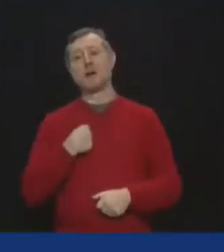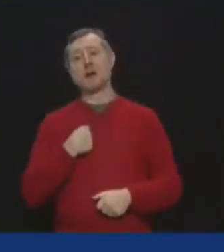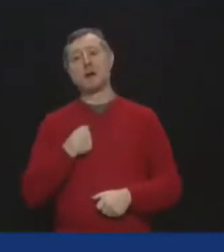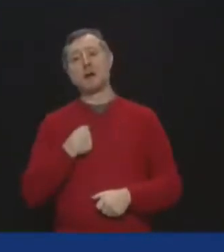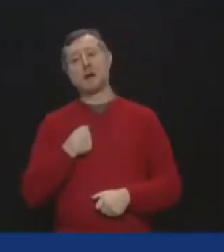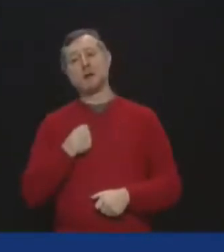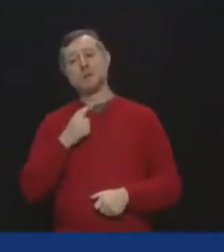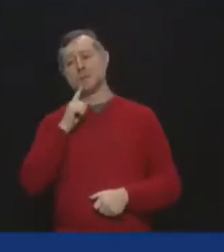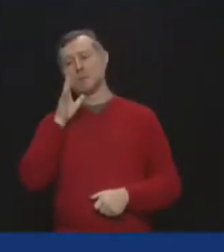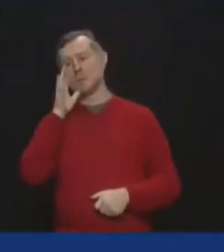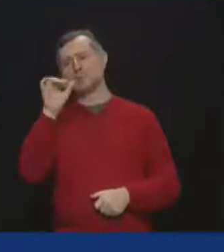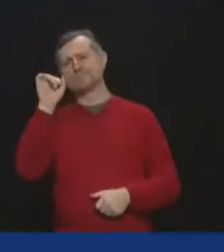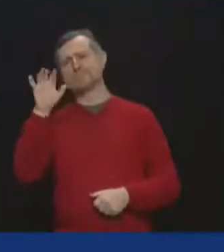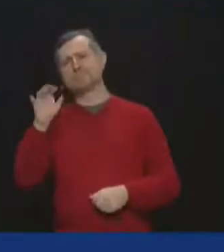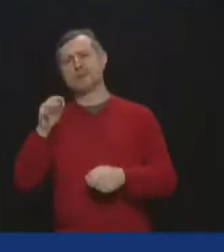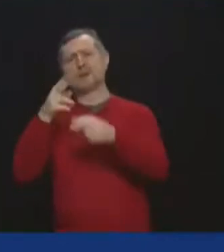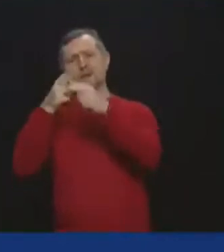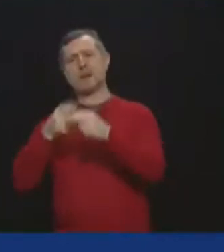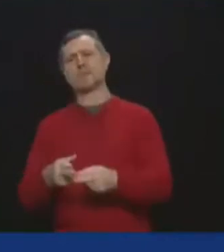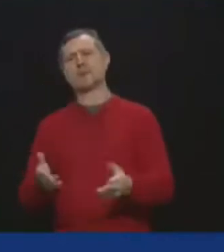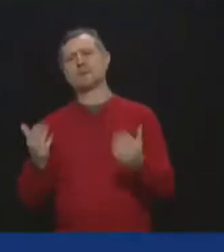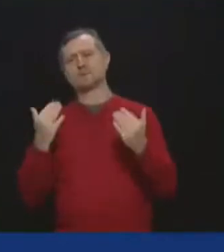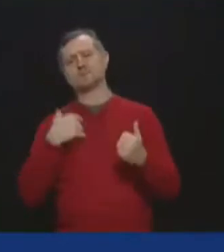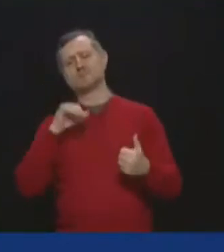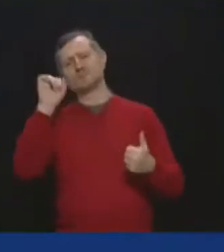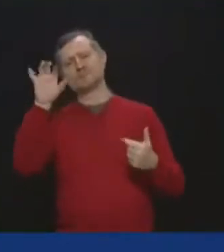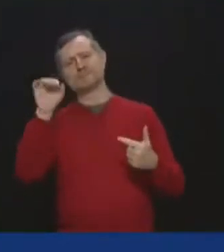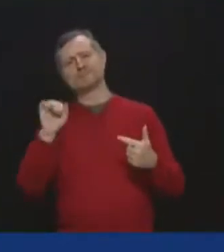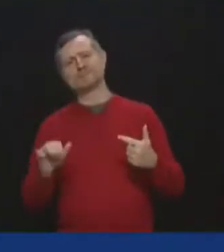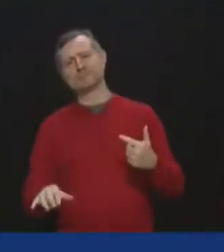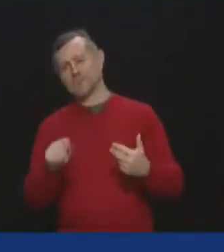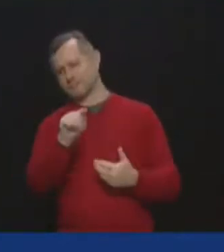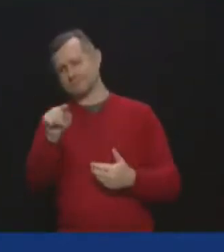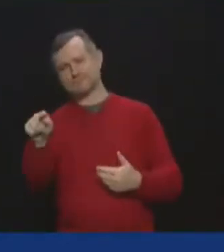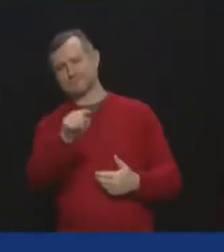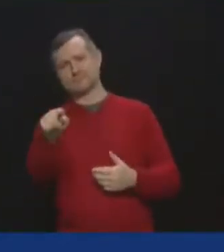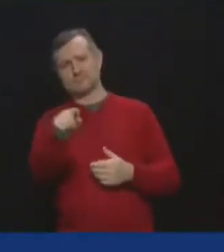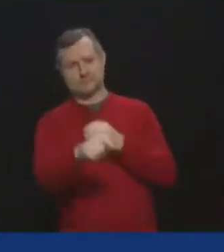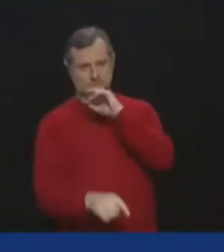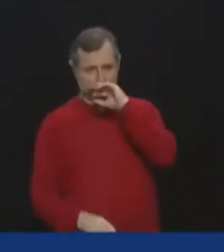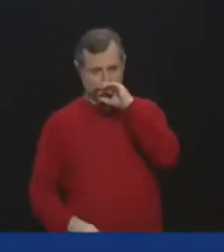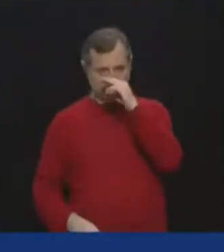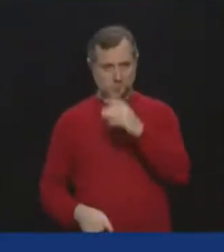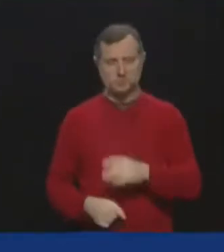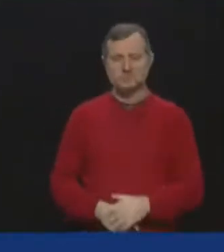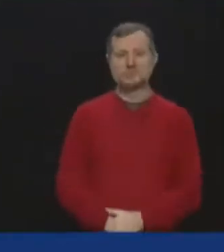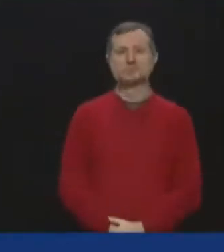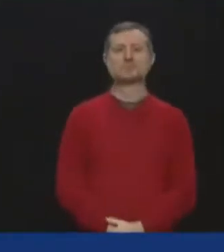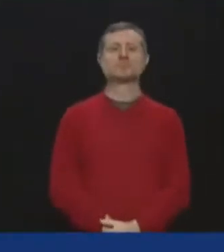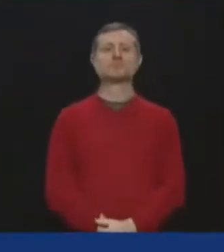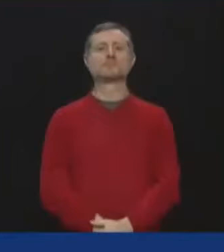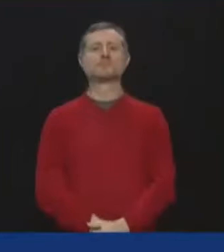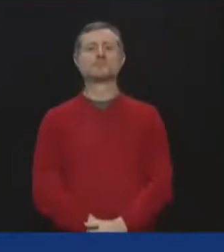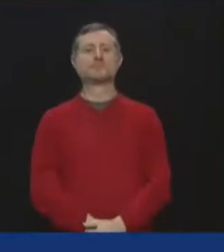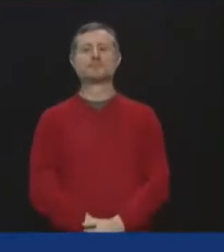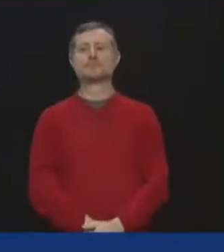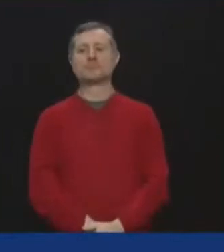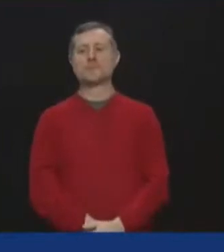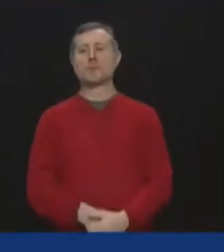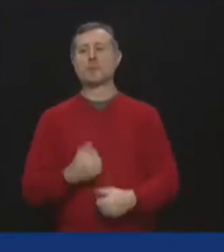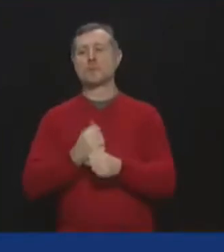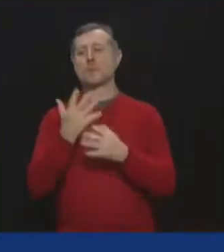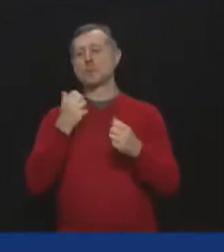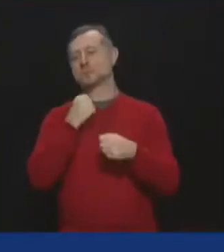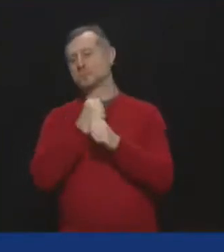wanna Yeah, come up. yeah. Well, yeah, come up. It's whatever you want. But I want to make sure